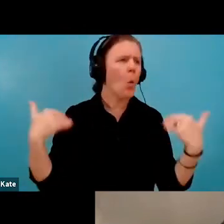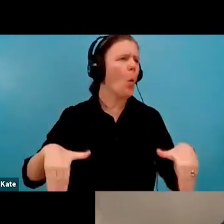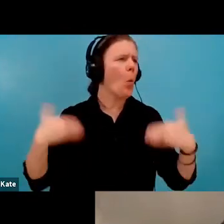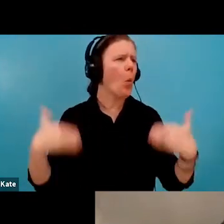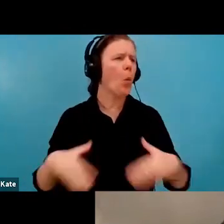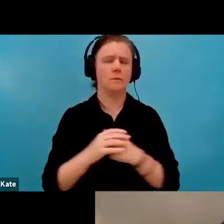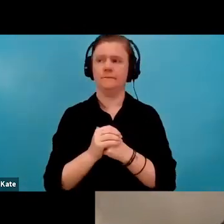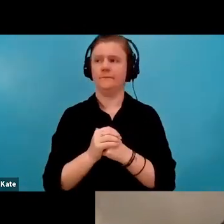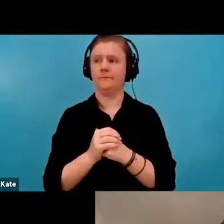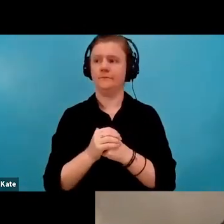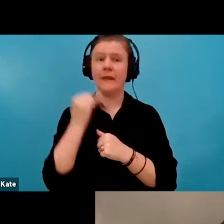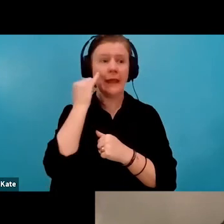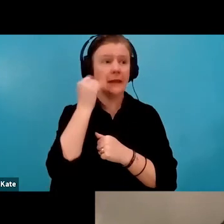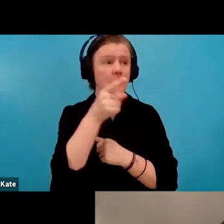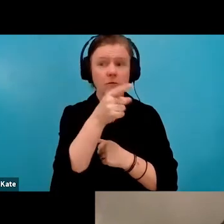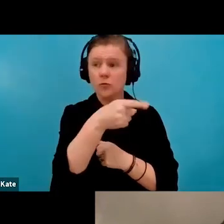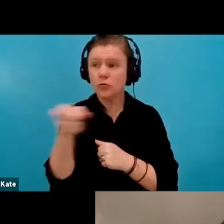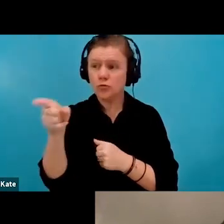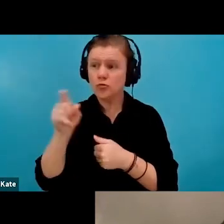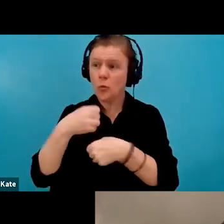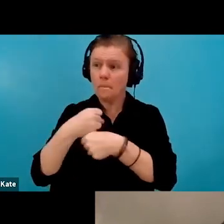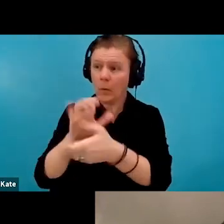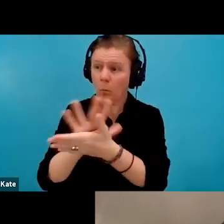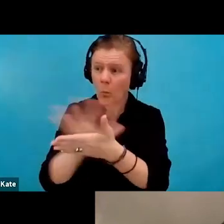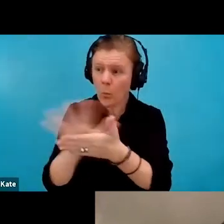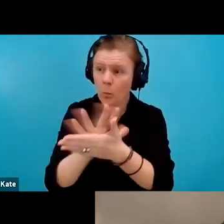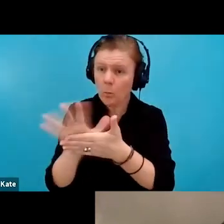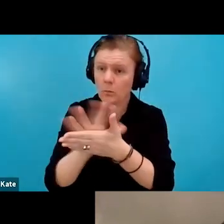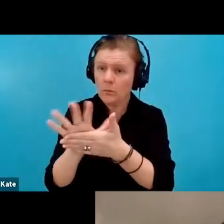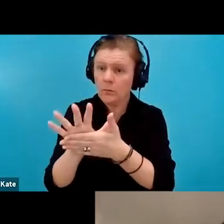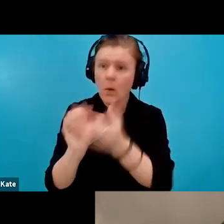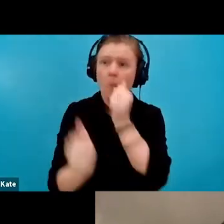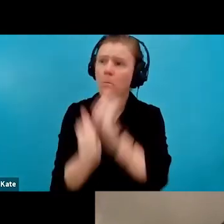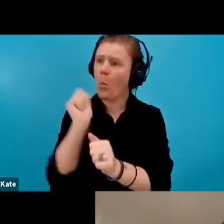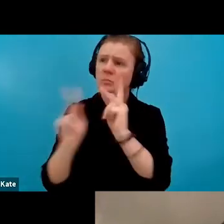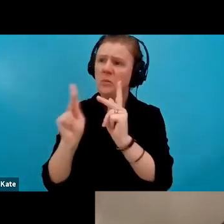And speaking to other people who make films, very few people reckon with this.